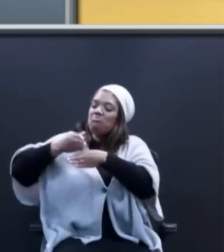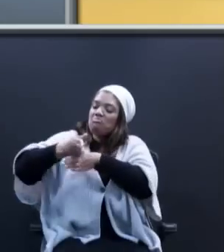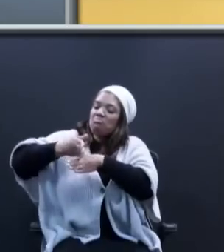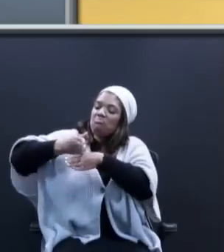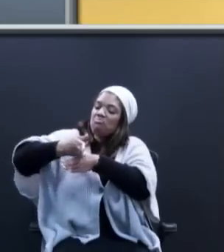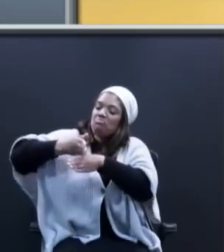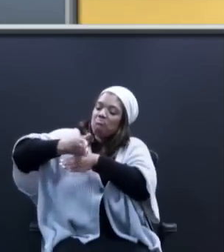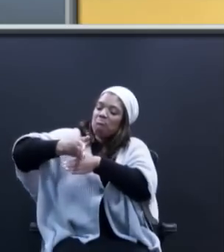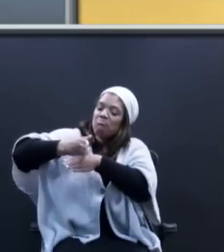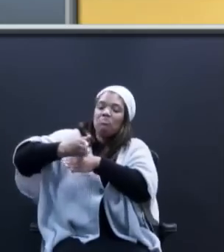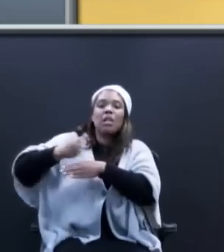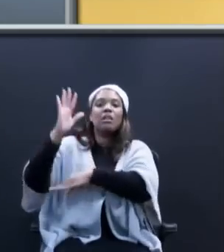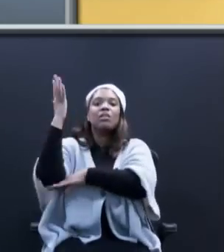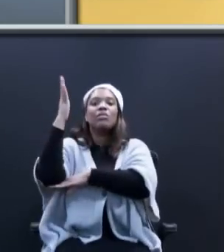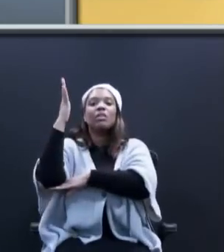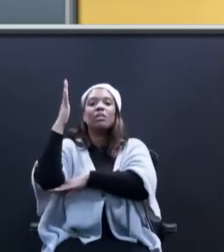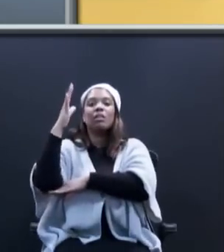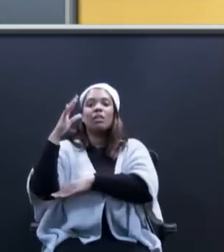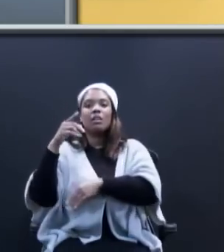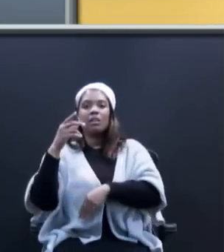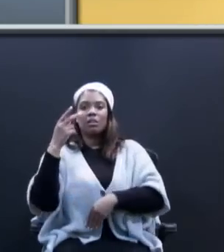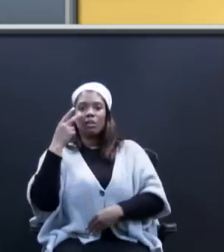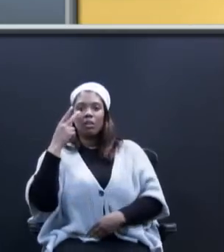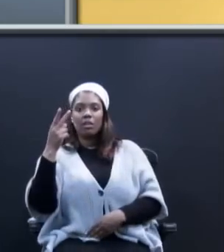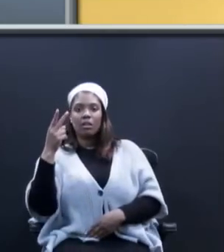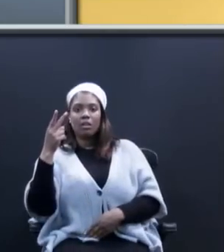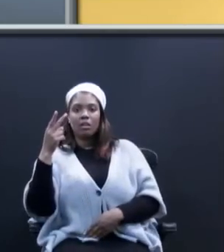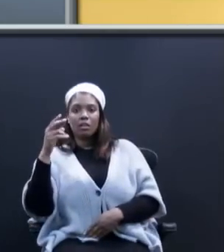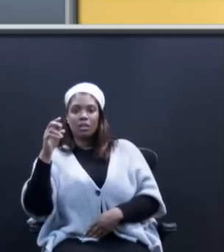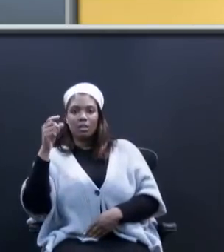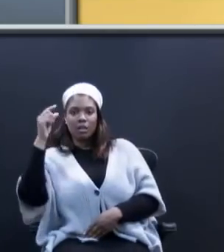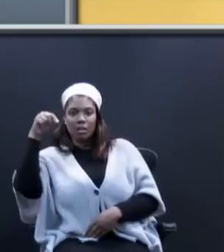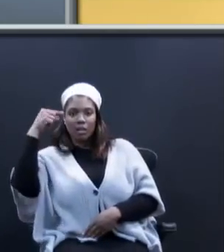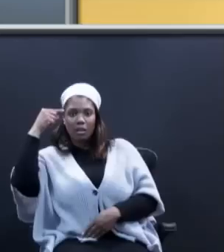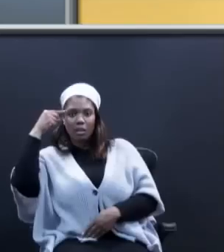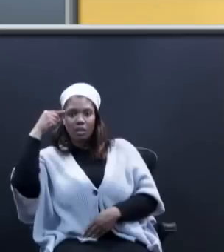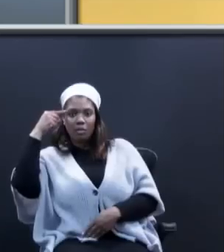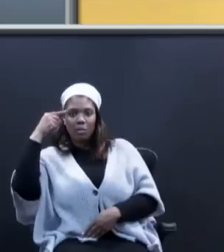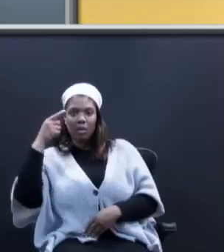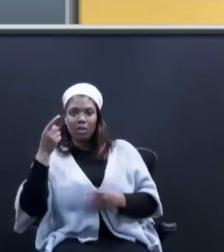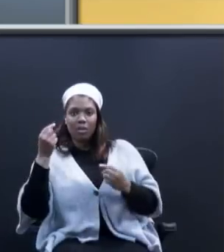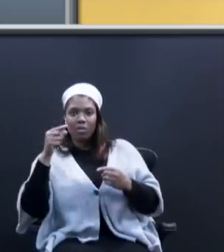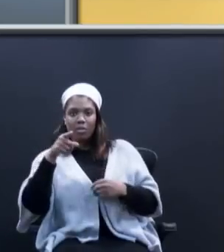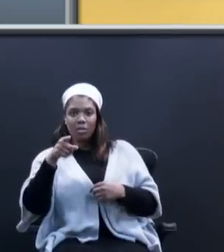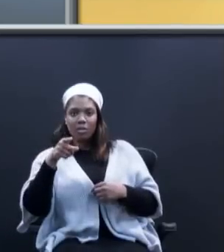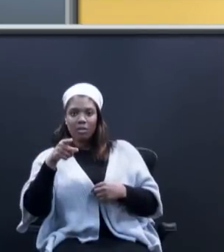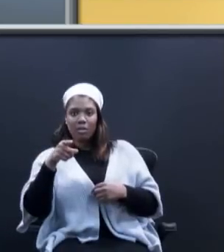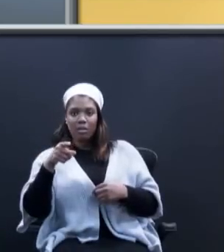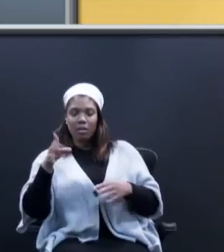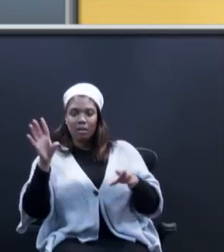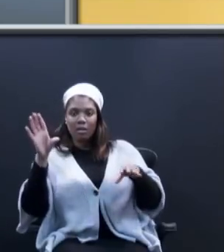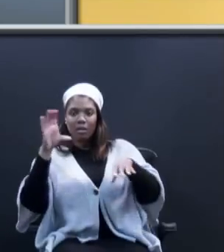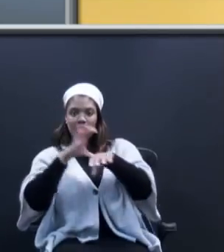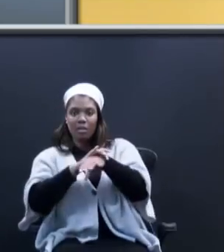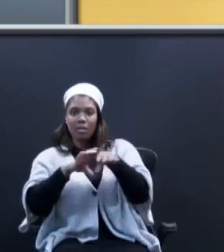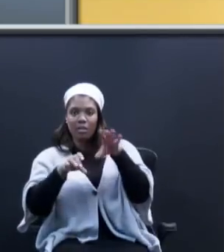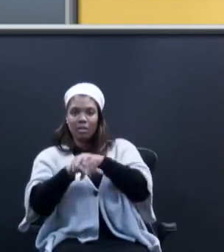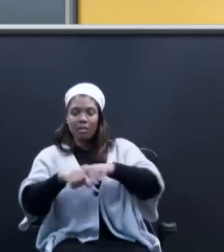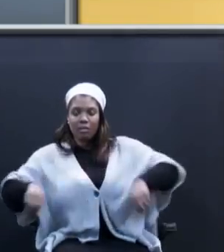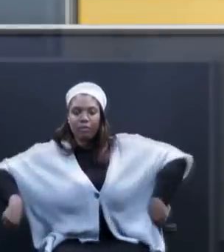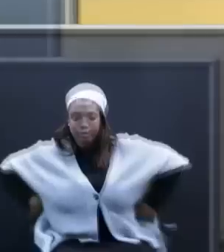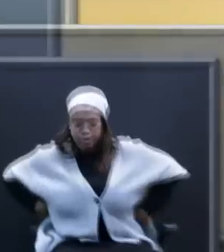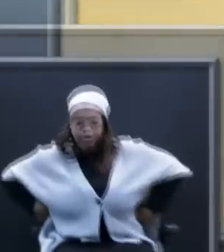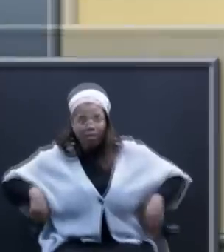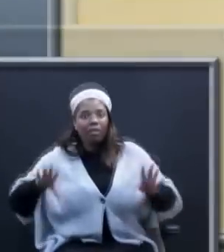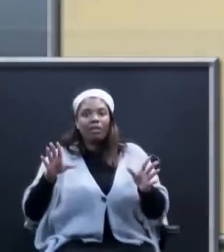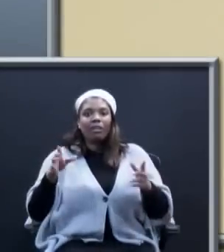Something you can't physically clear out, but you sure enough understand the spiritual meaning of it. Go ahead and read. All that